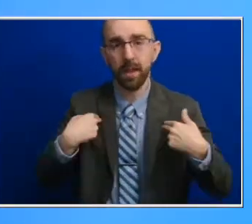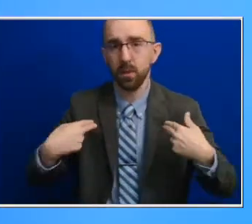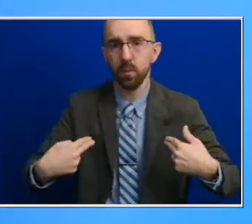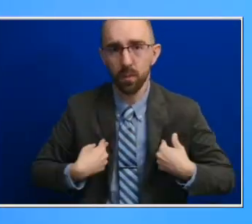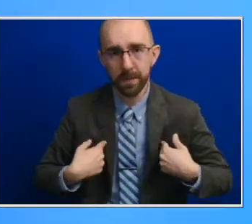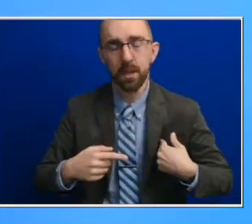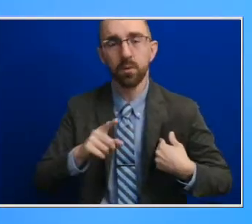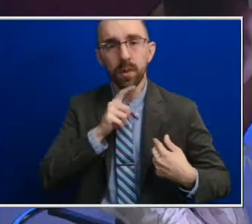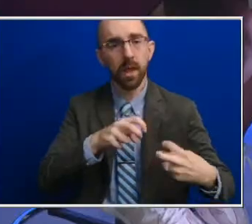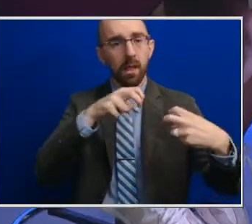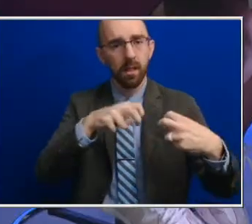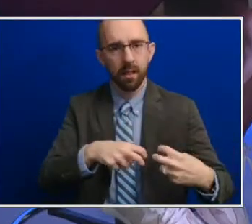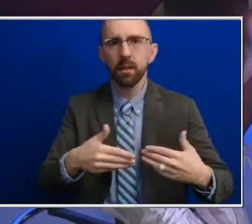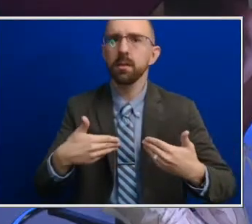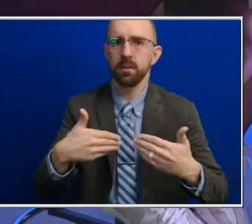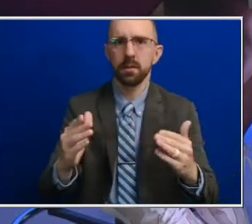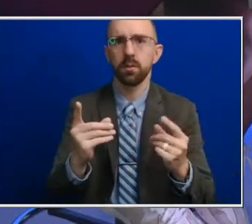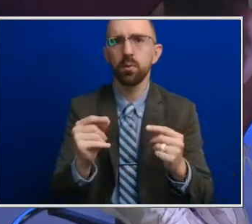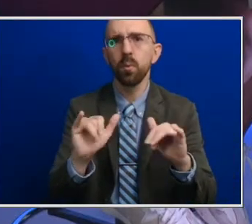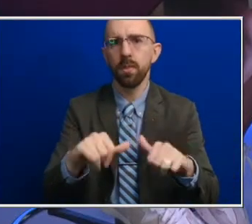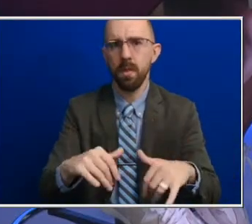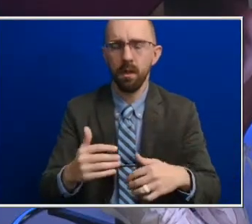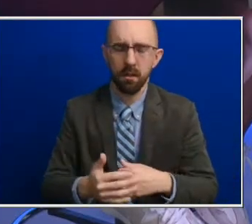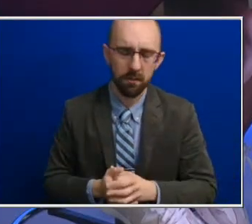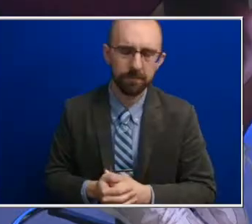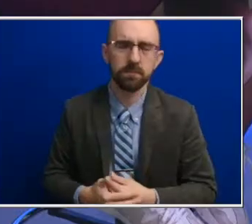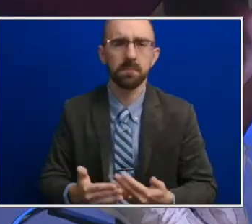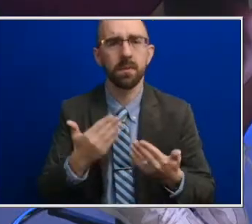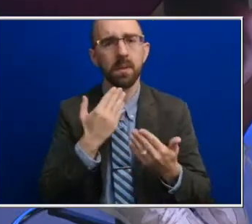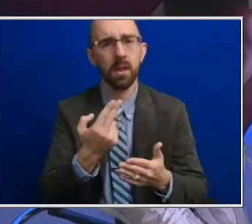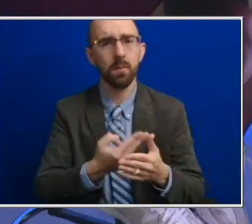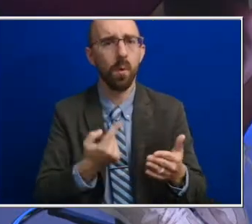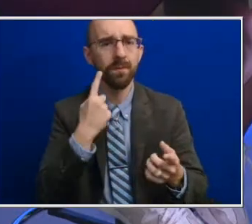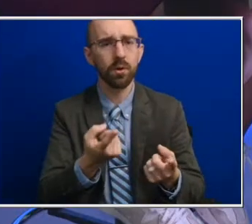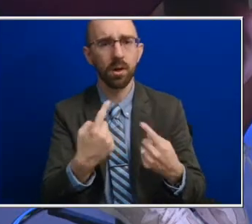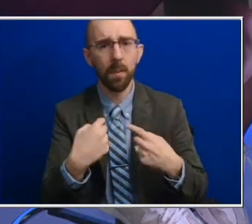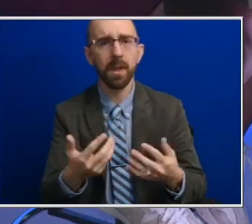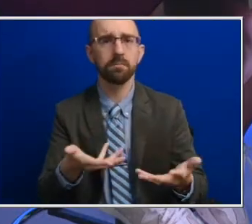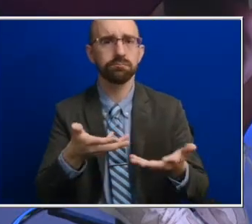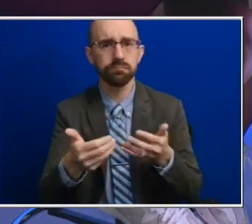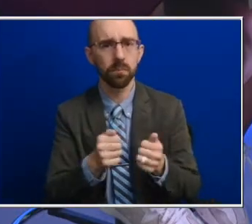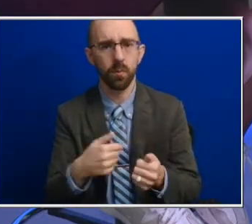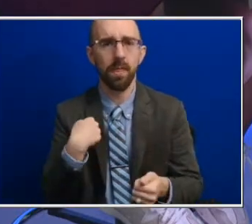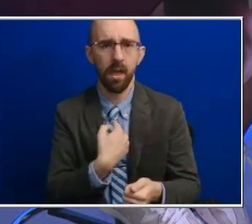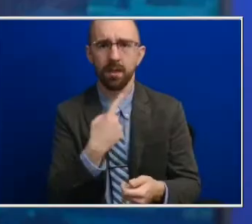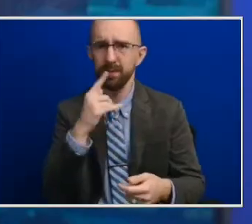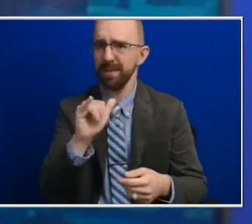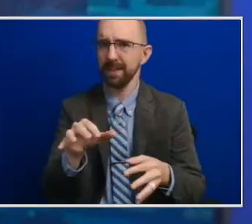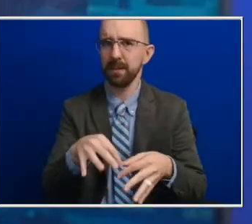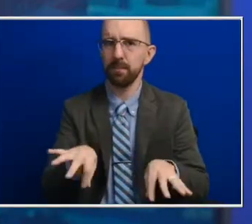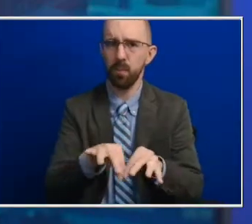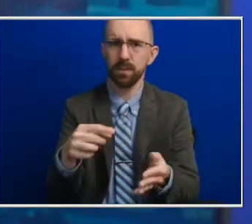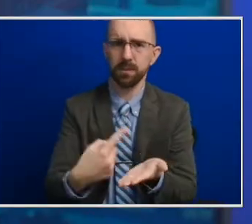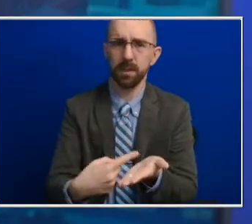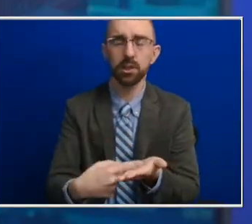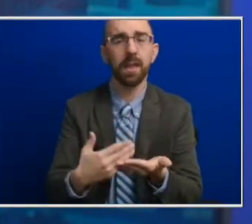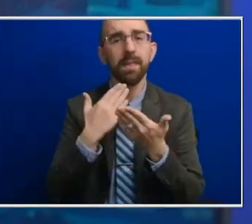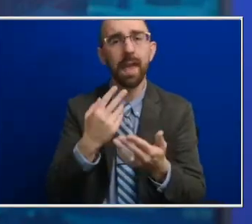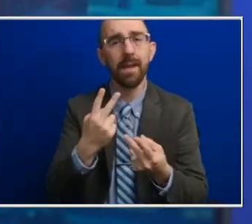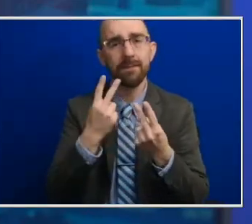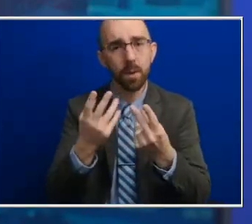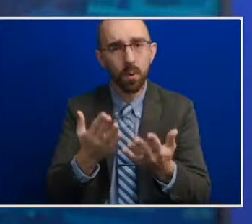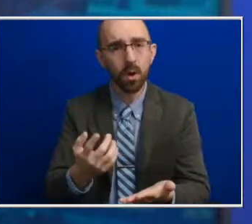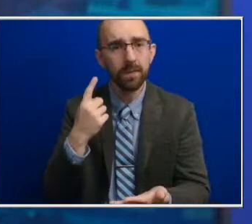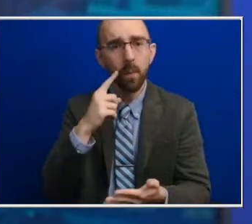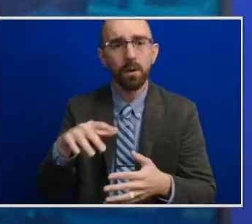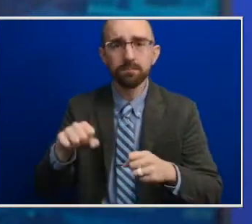go do so. Thank you, and thank you both for taking the time to be here with us for this important discussion. And thank you to our viewers for taking the time to